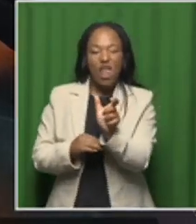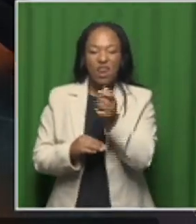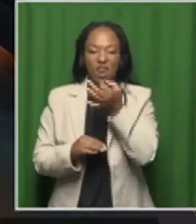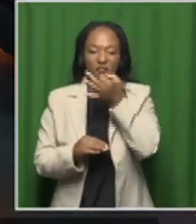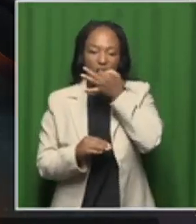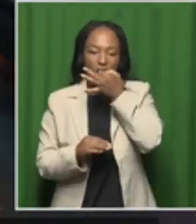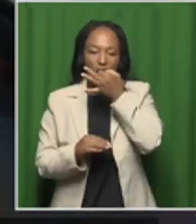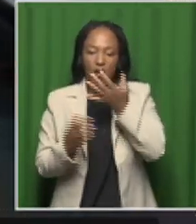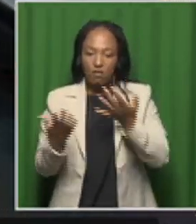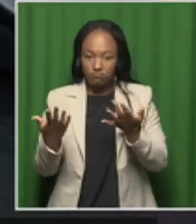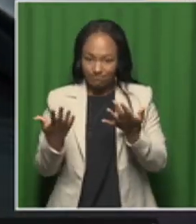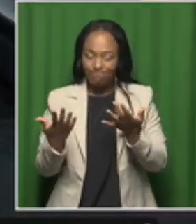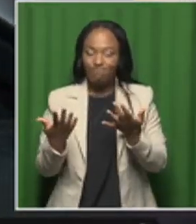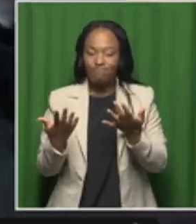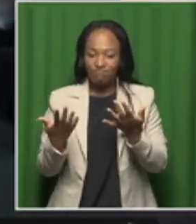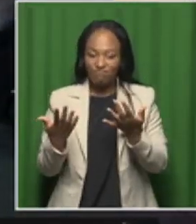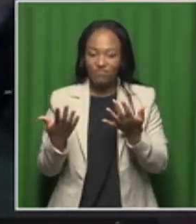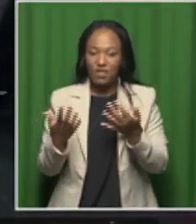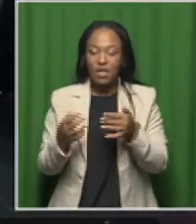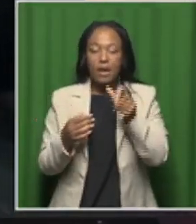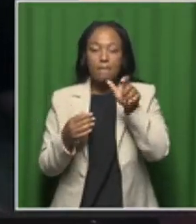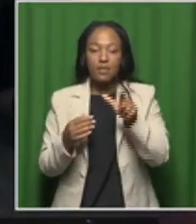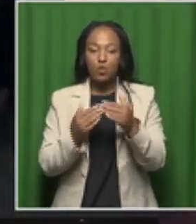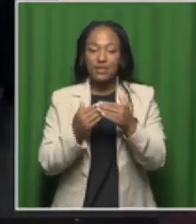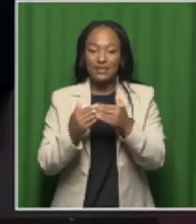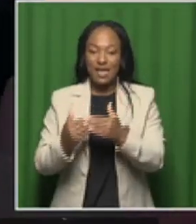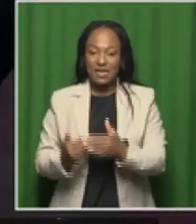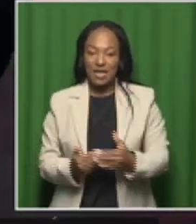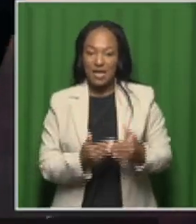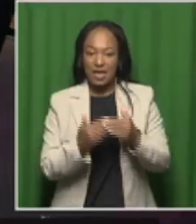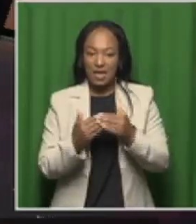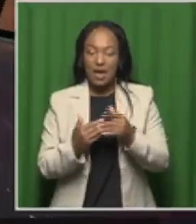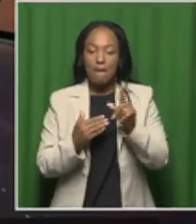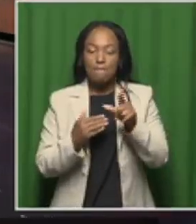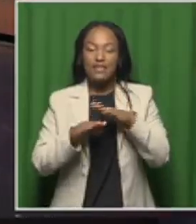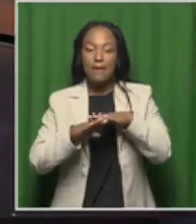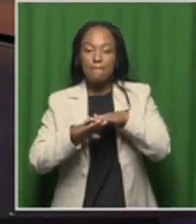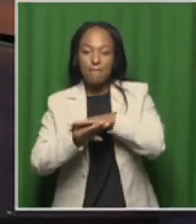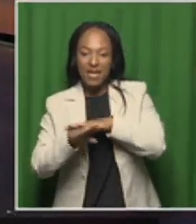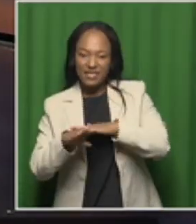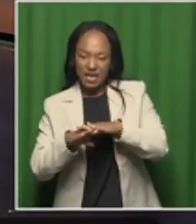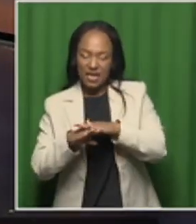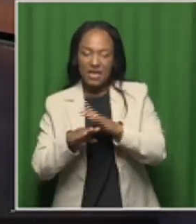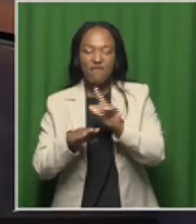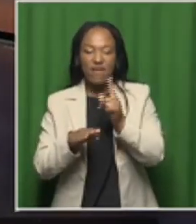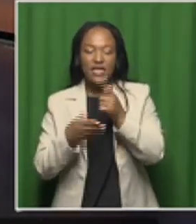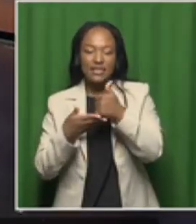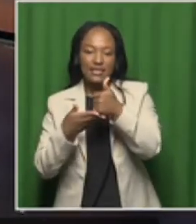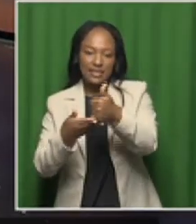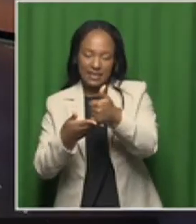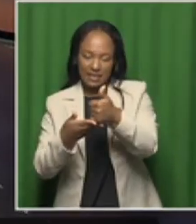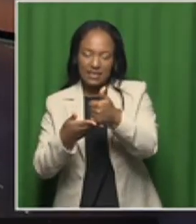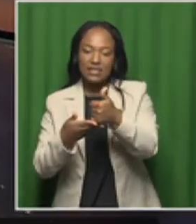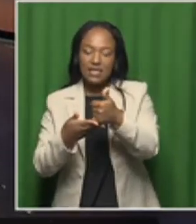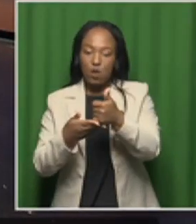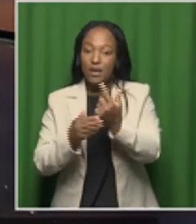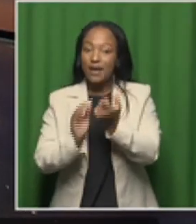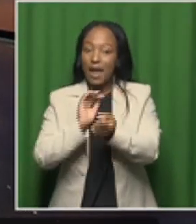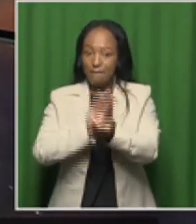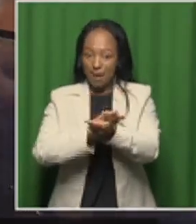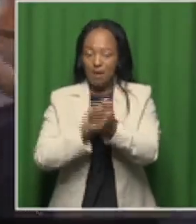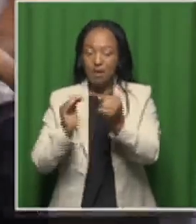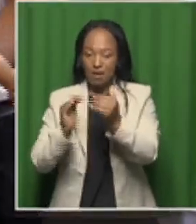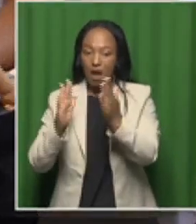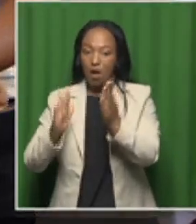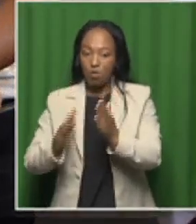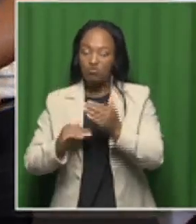be glad to know that maybe somebody who looks after your kids at home has a basic first aid as well, because they happen more often in our houses as well.